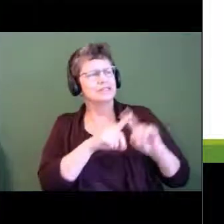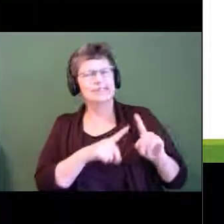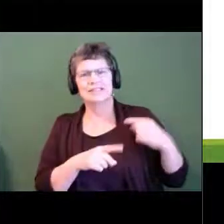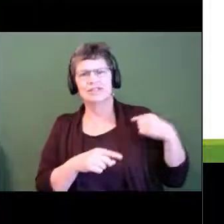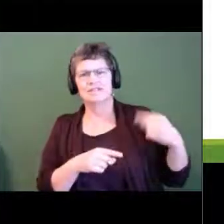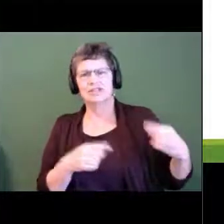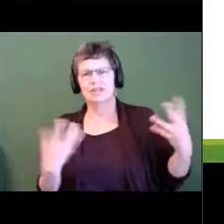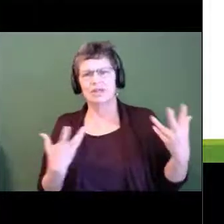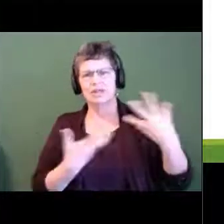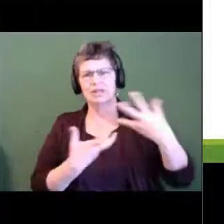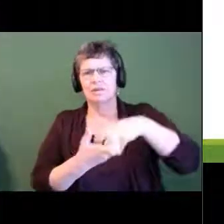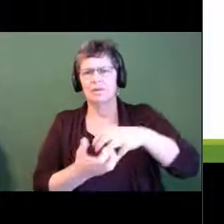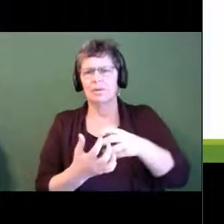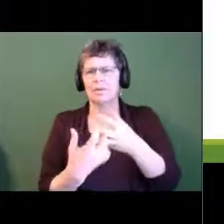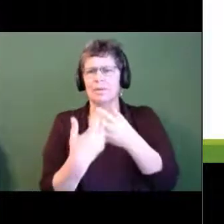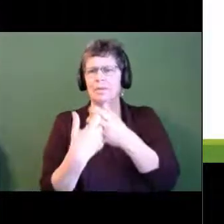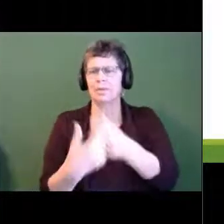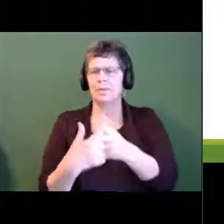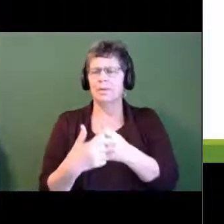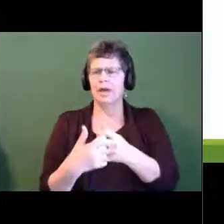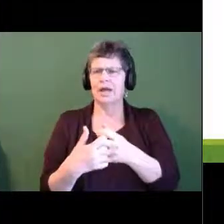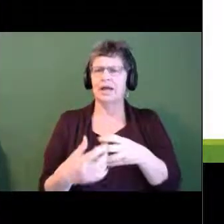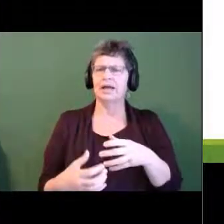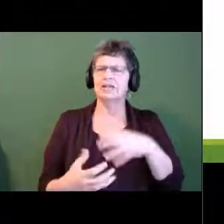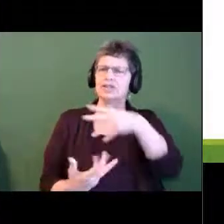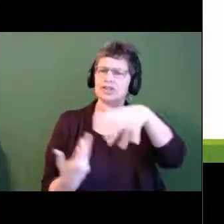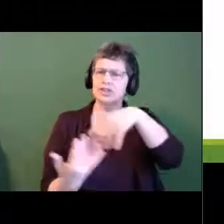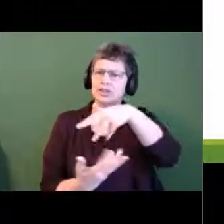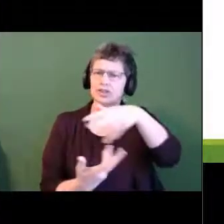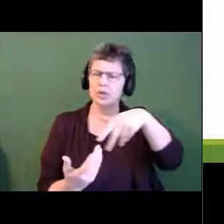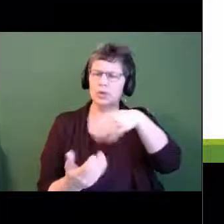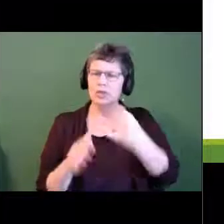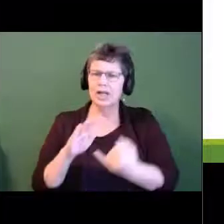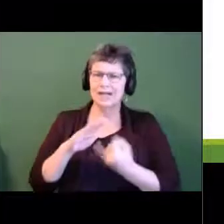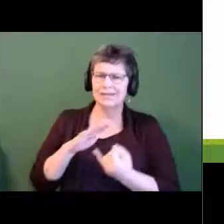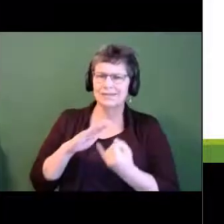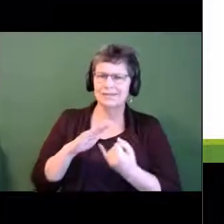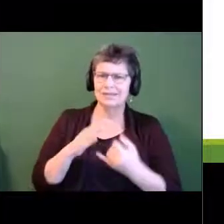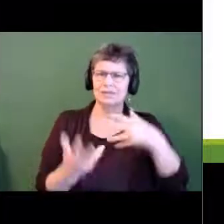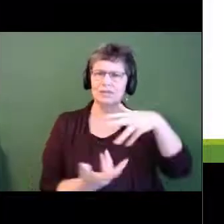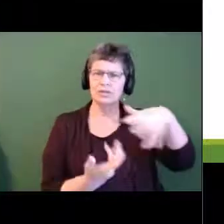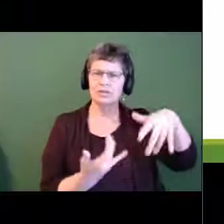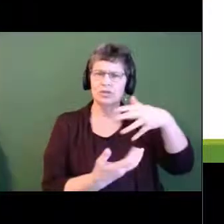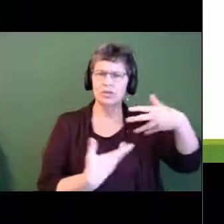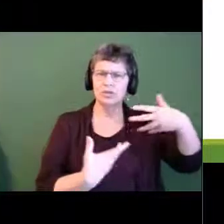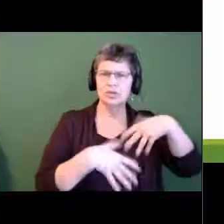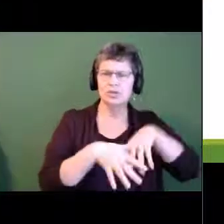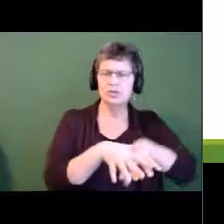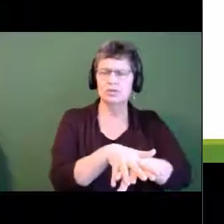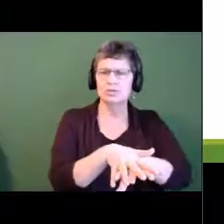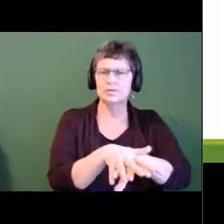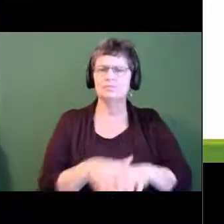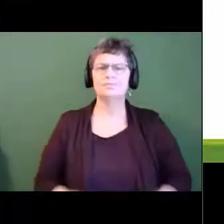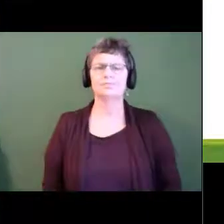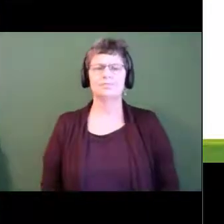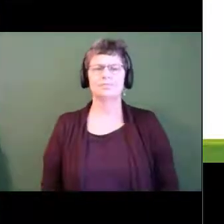social inclusion. And finally, there was the one other thing I'll mention through the arts that was done was a photo voice project, and public